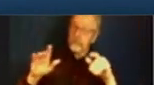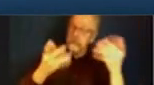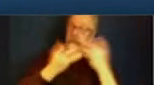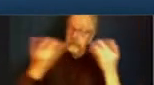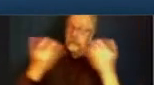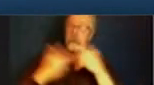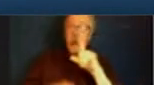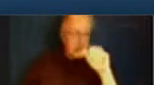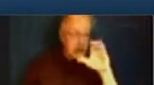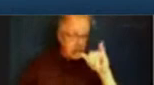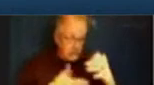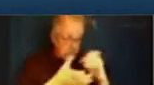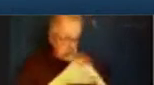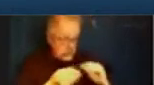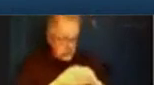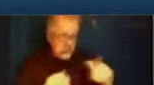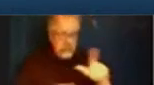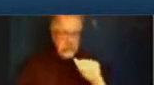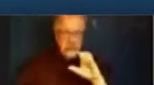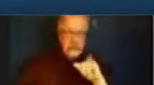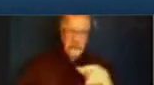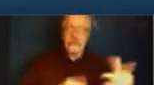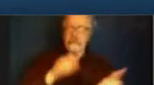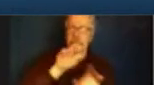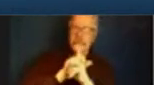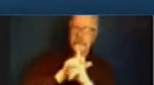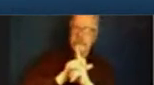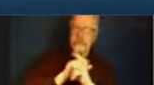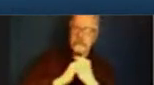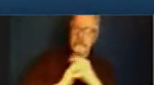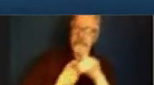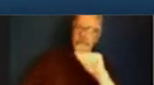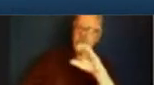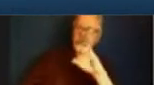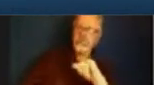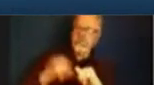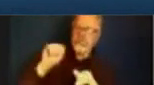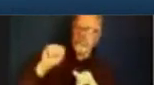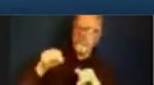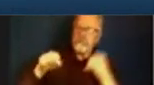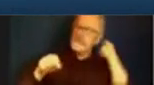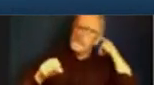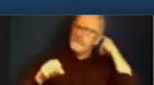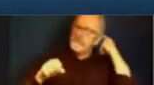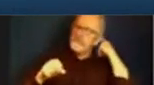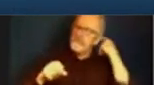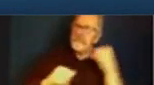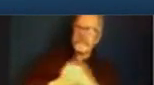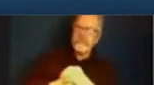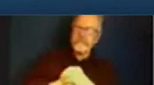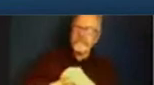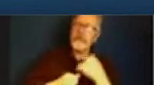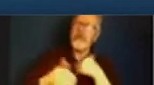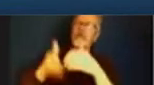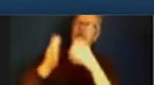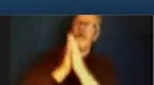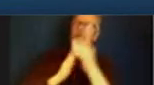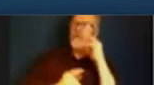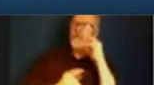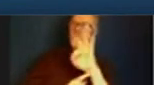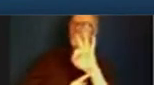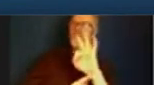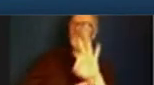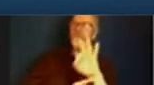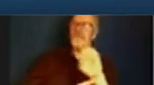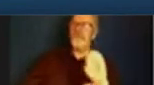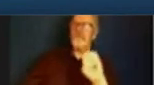Lacey, did you want to add anything? I was going to jump in on the request for the FEMA site. The other thing, you know, I just